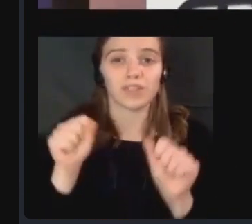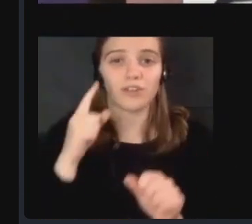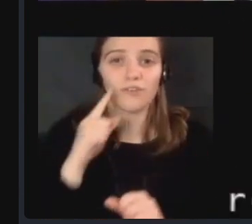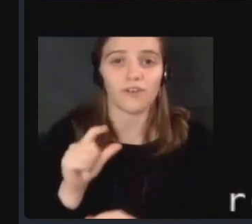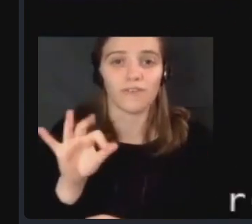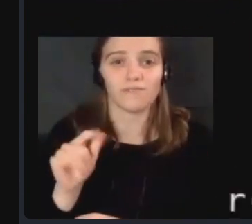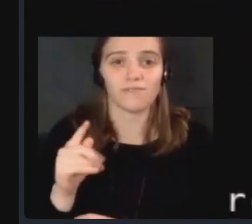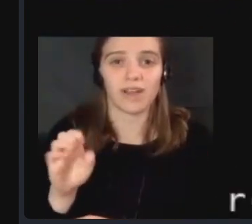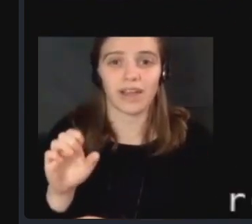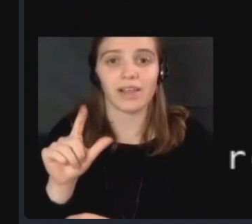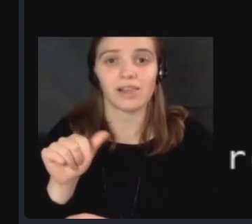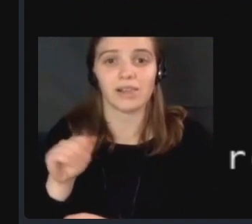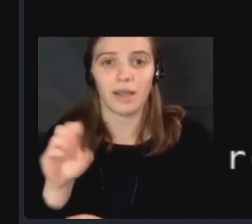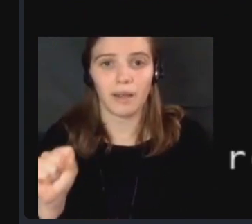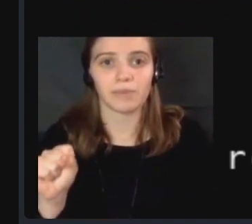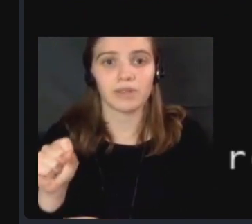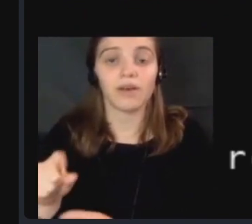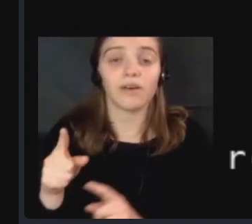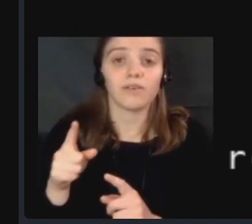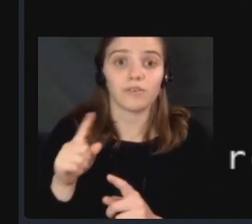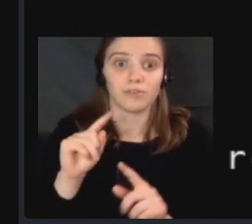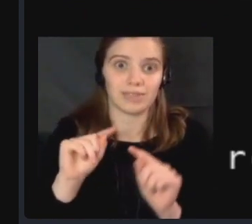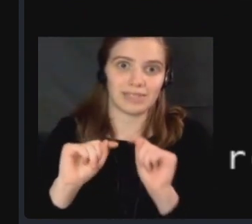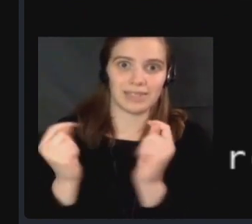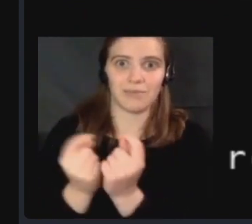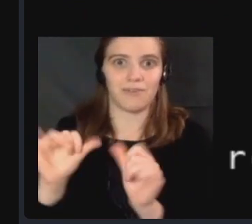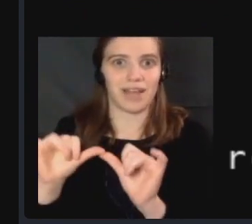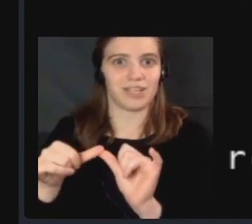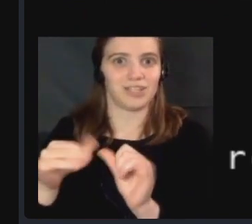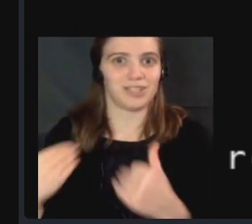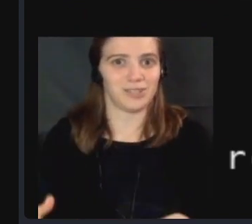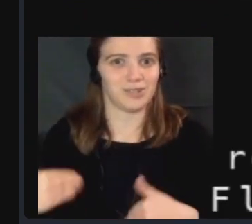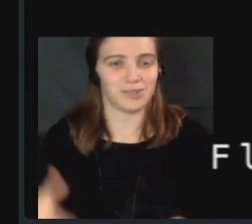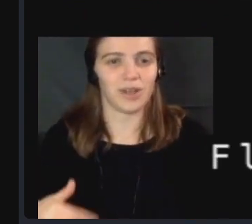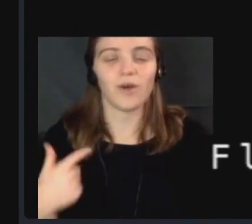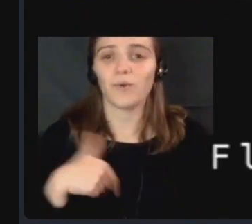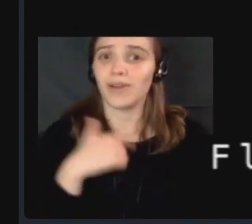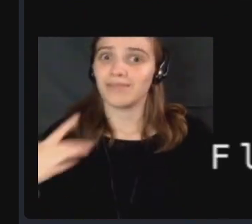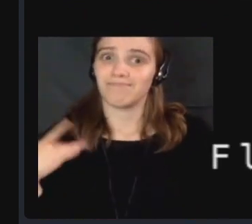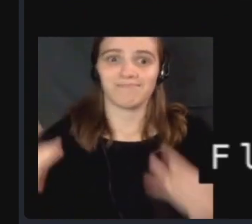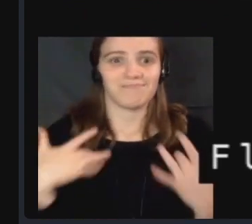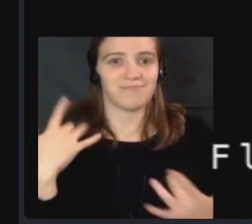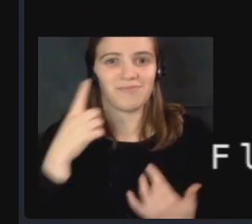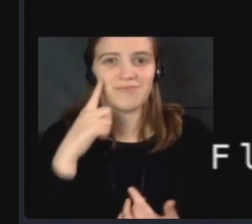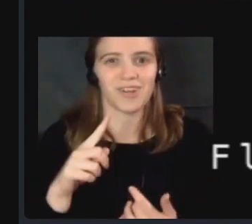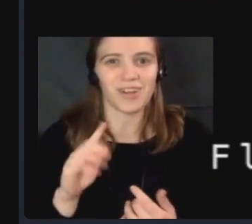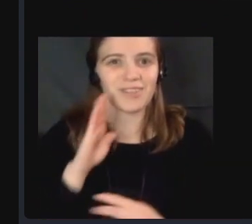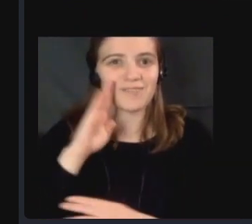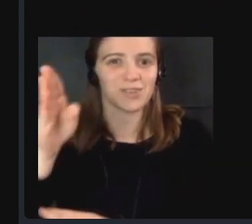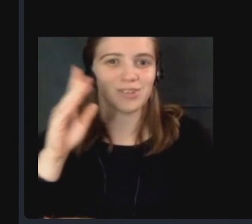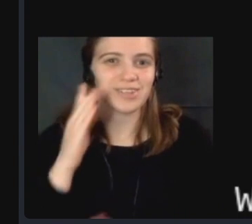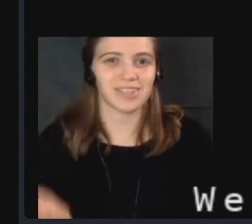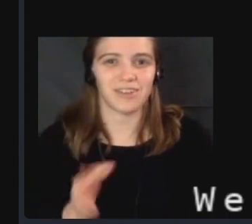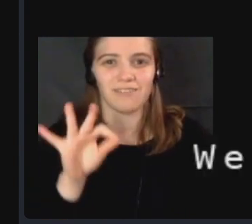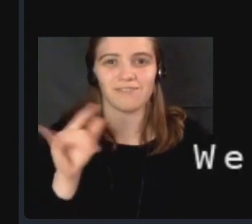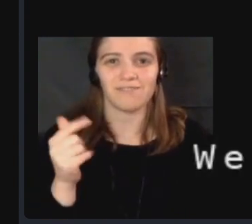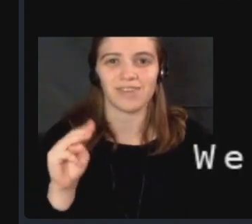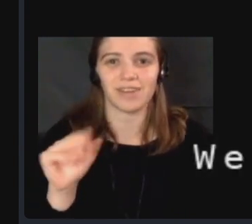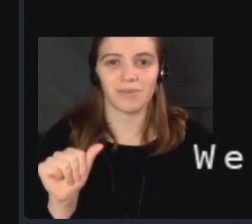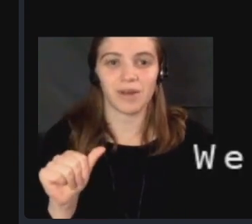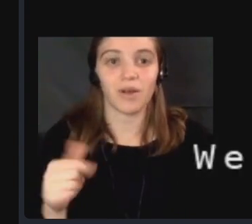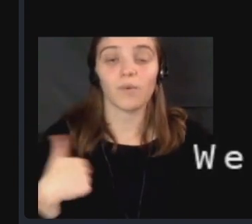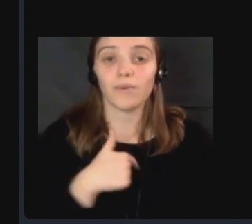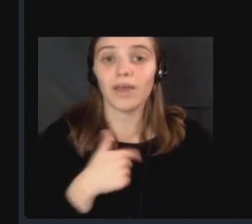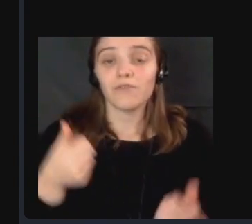ex-Apple Quand tu mets des GIFs dans Figma, ça fait ramer Really normalement. excited for the future of native at Figma. Trop bien. We're posting the links Trop bien, trop bien, trop bien. 10,000 people